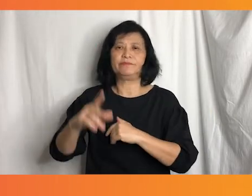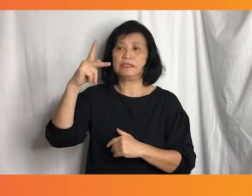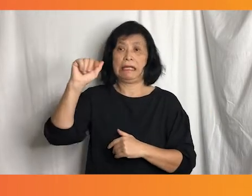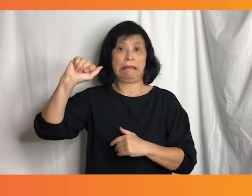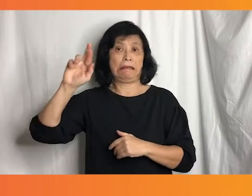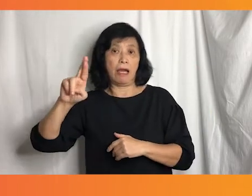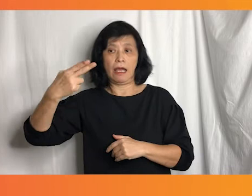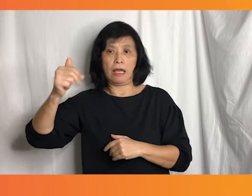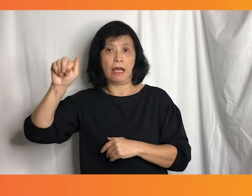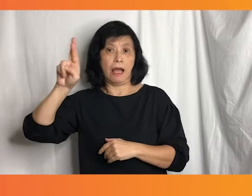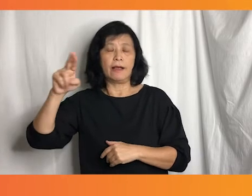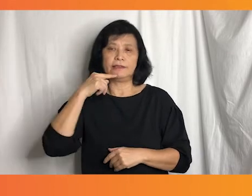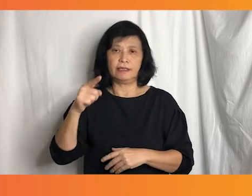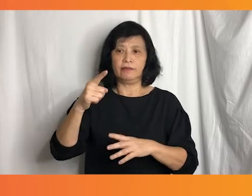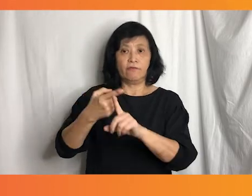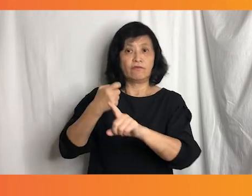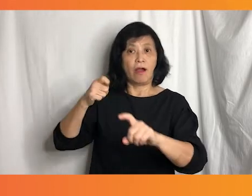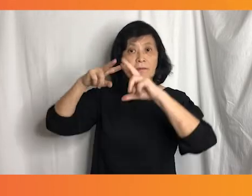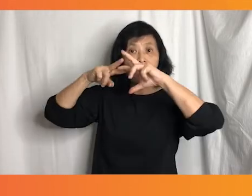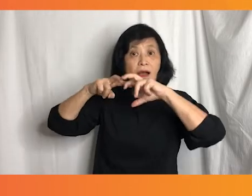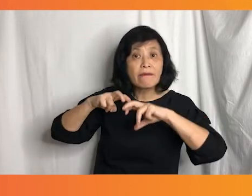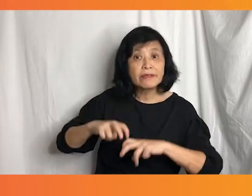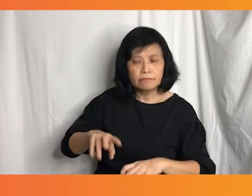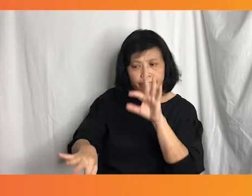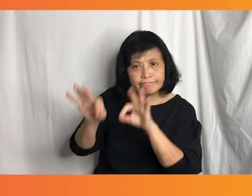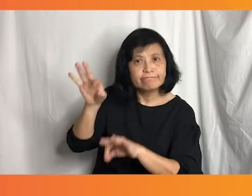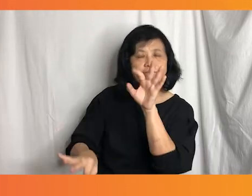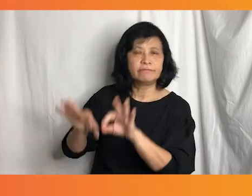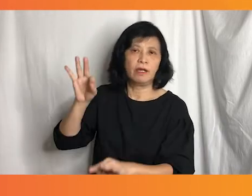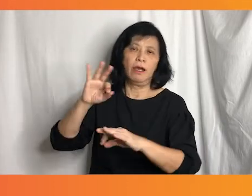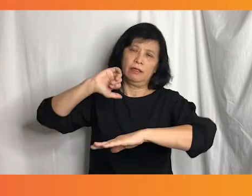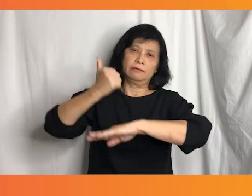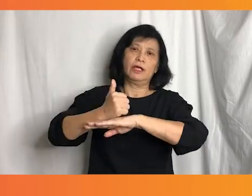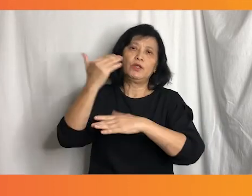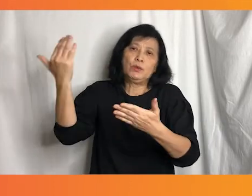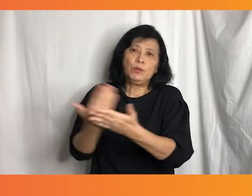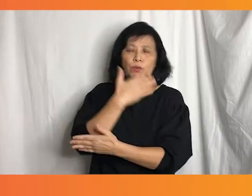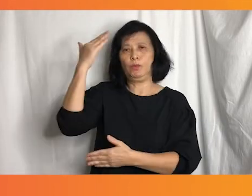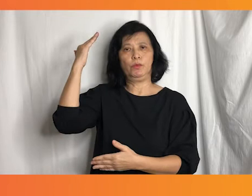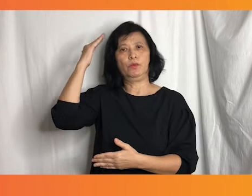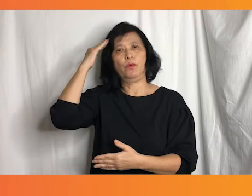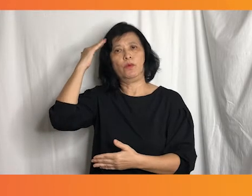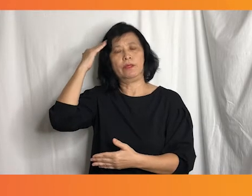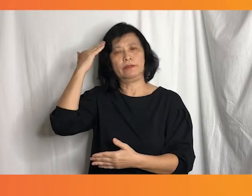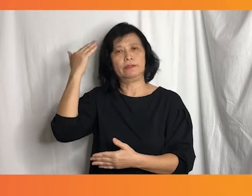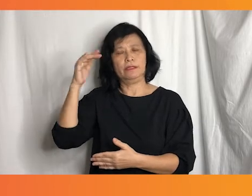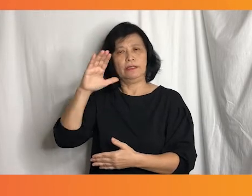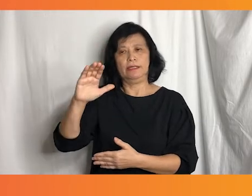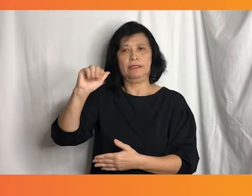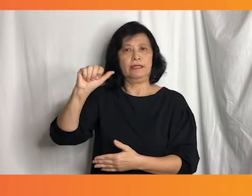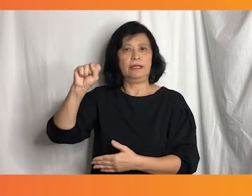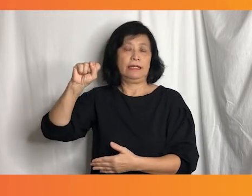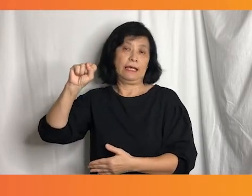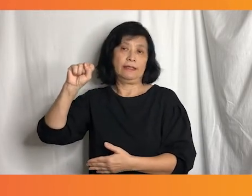Kaha shared that through her research, she really got to know or establish new knowledge in